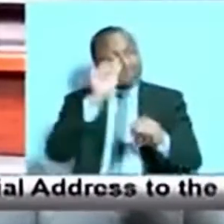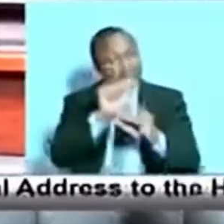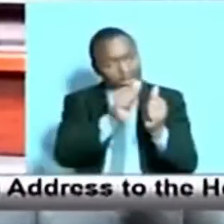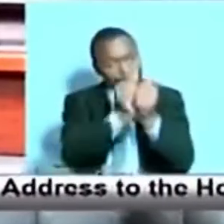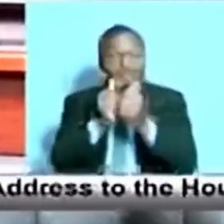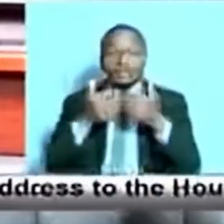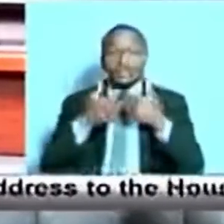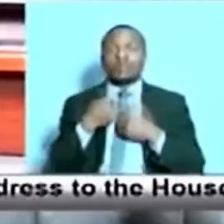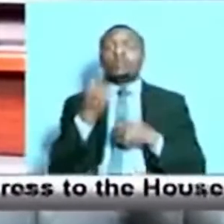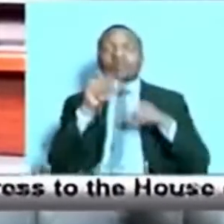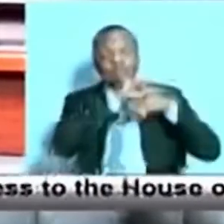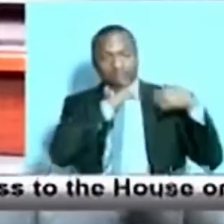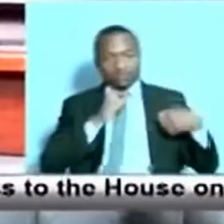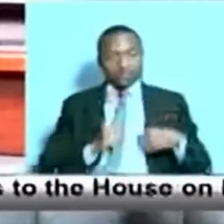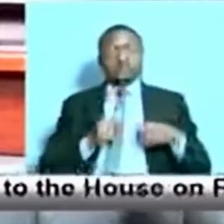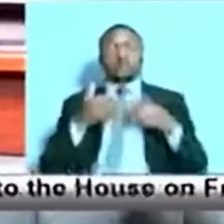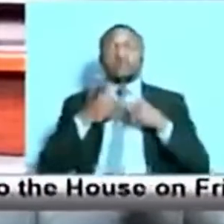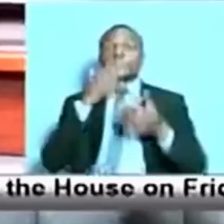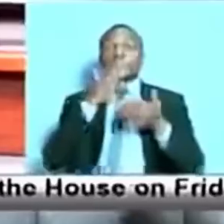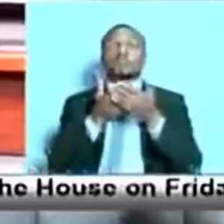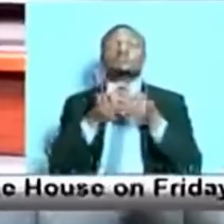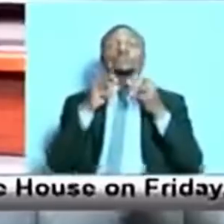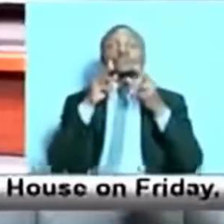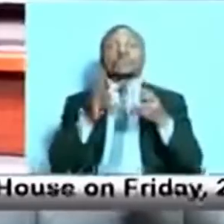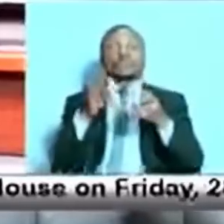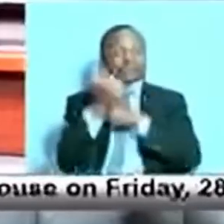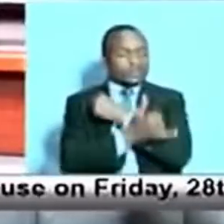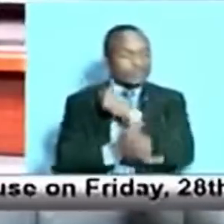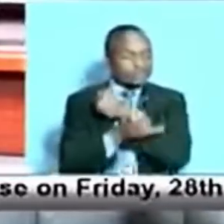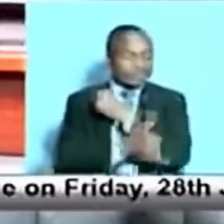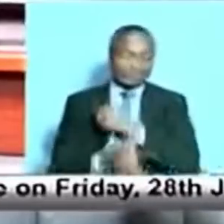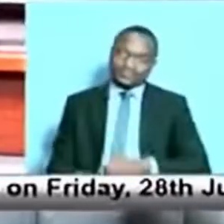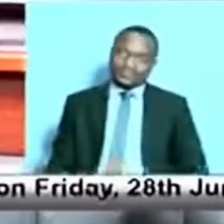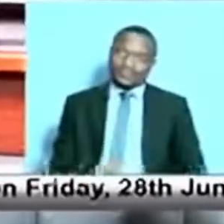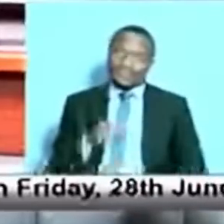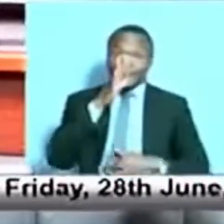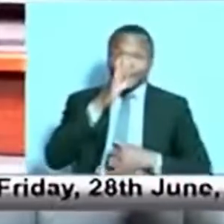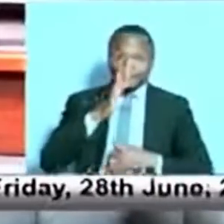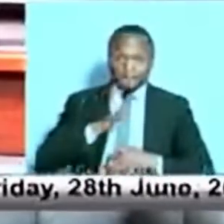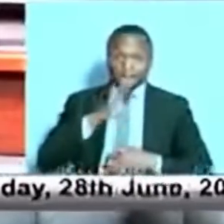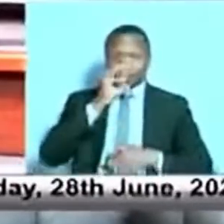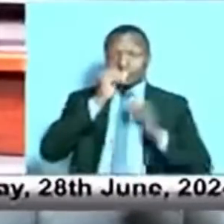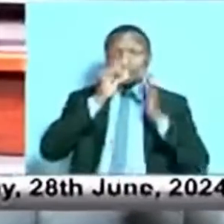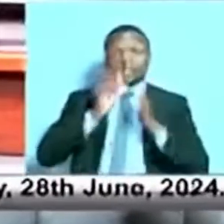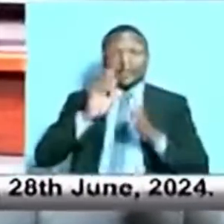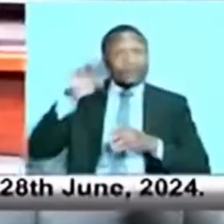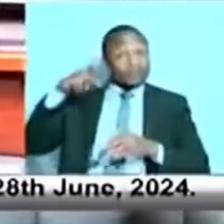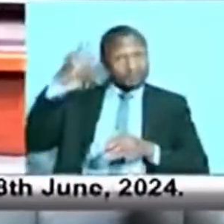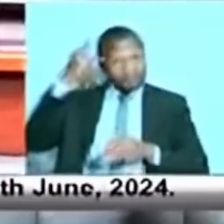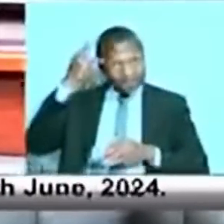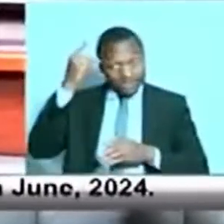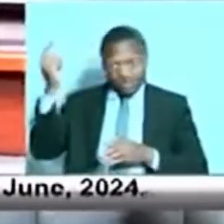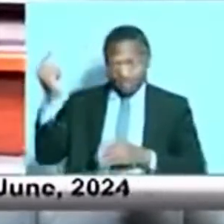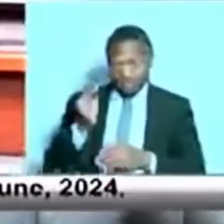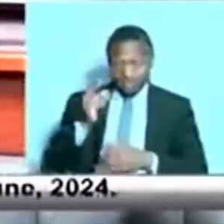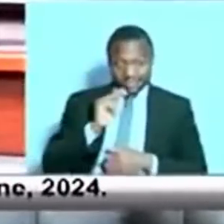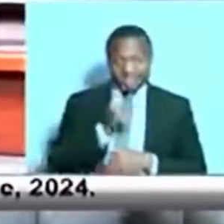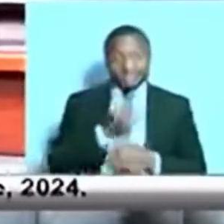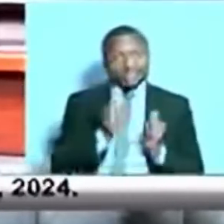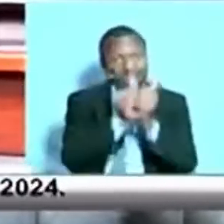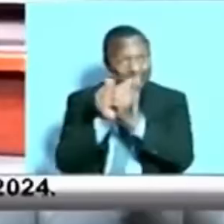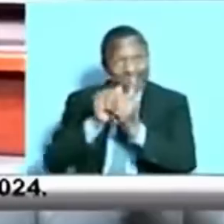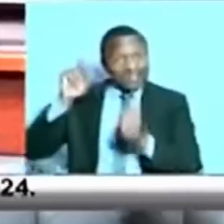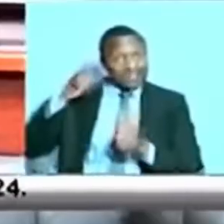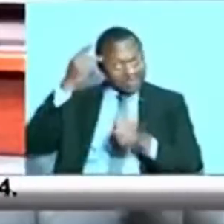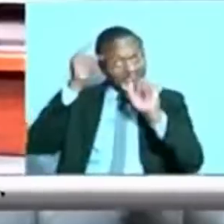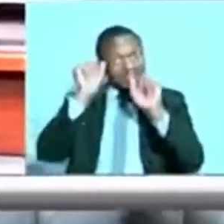heart, we have a proper roadmap for this country, Madam Speaker. Madam Speaker, politics brings us together.